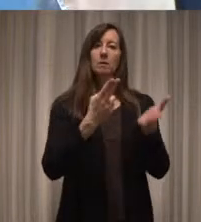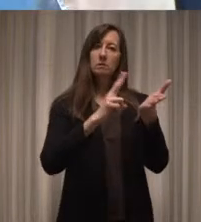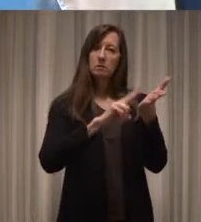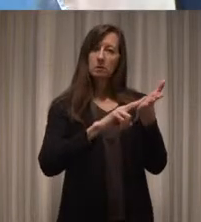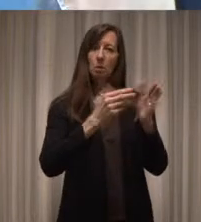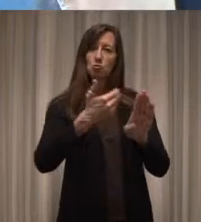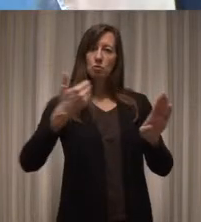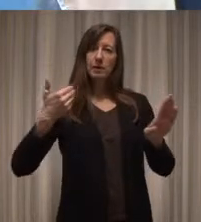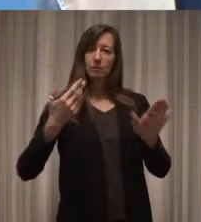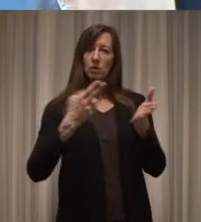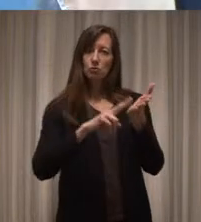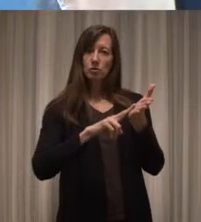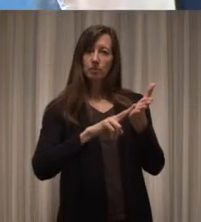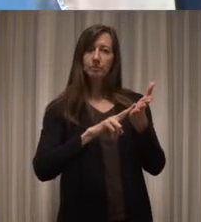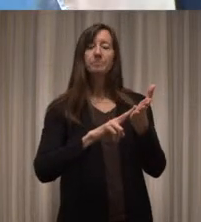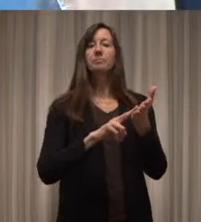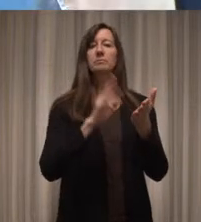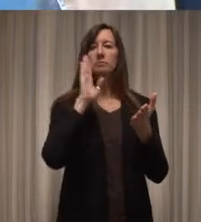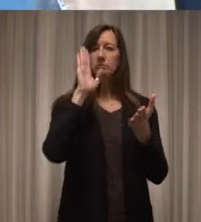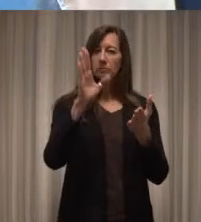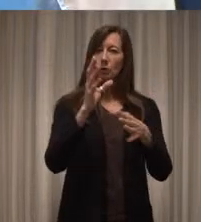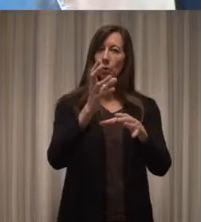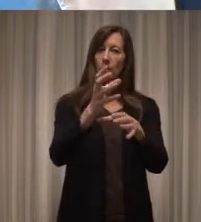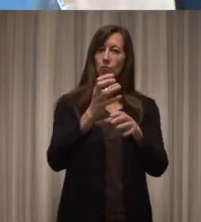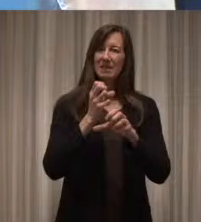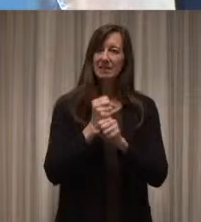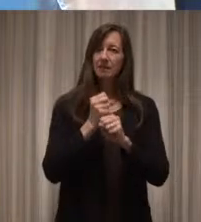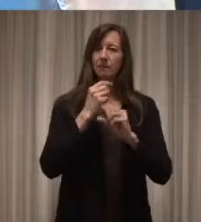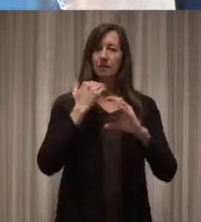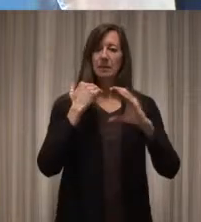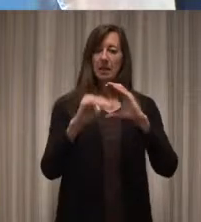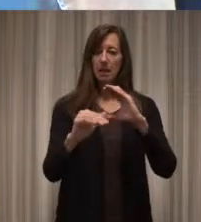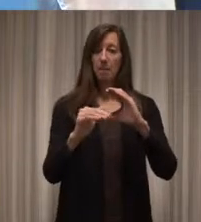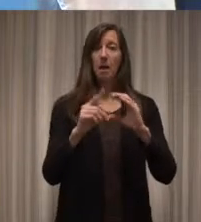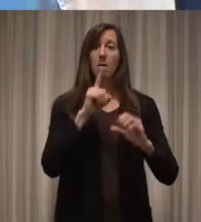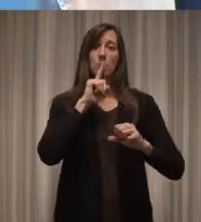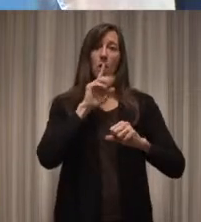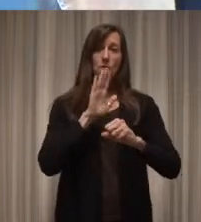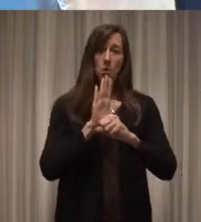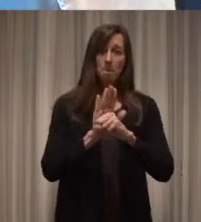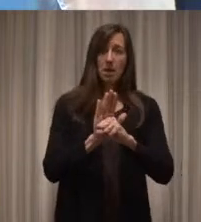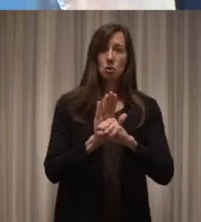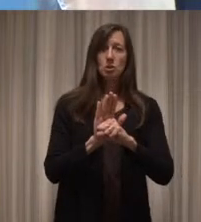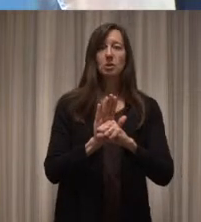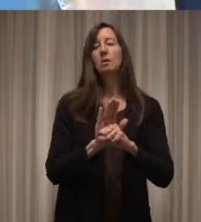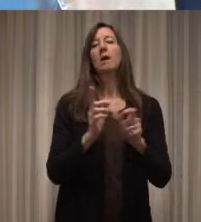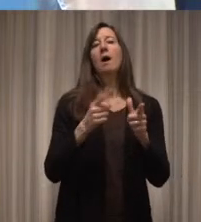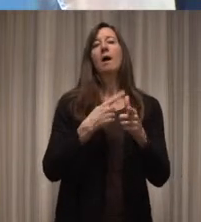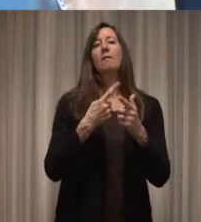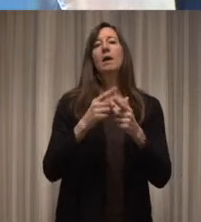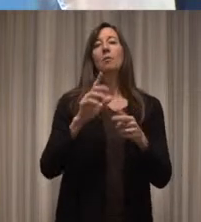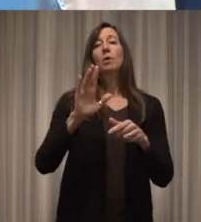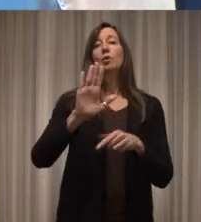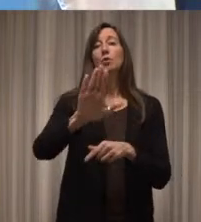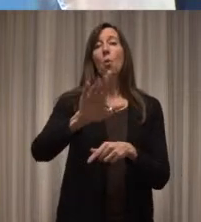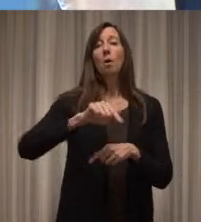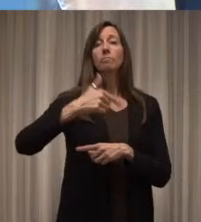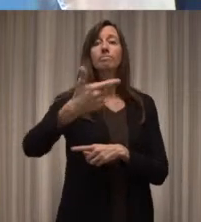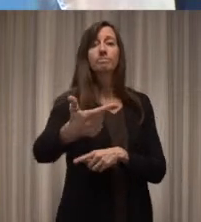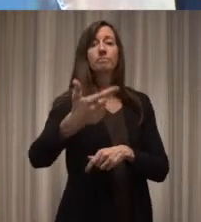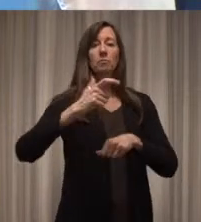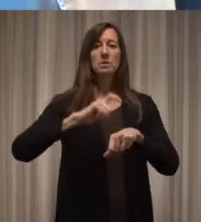which of those priority groups you are in. And eventually, when your time comes, you'll be able to sign up for a specific appointment.